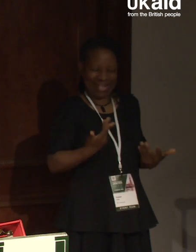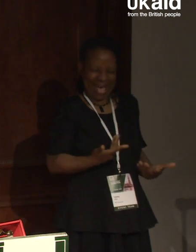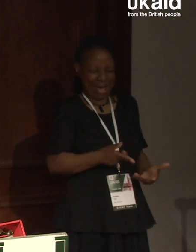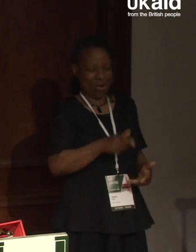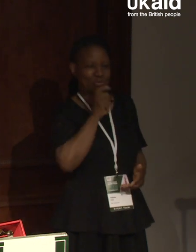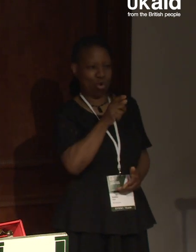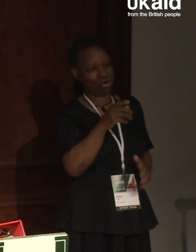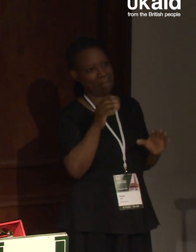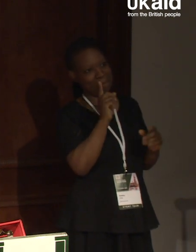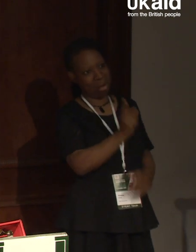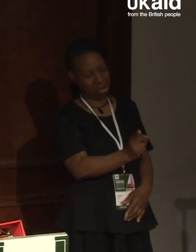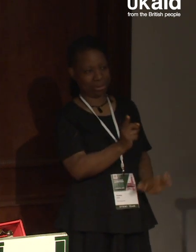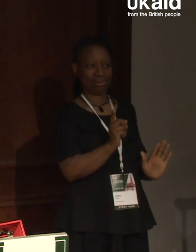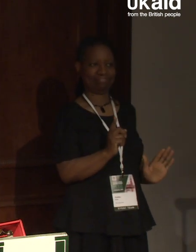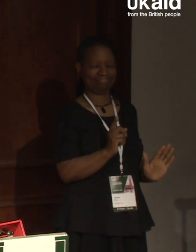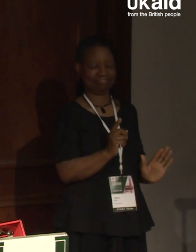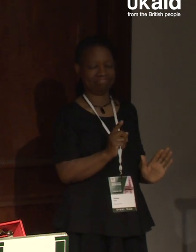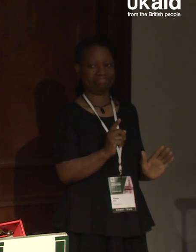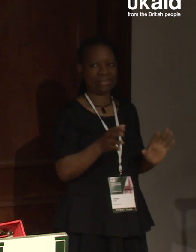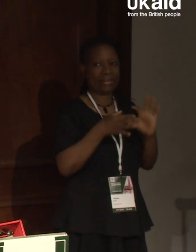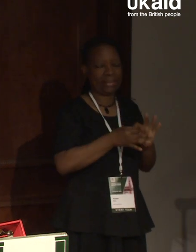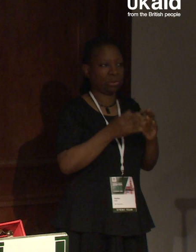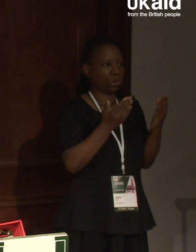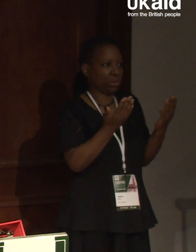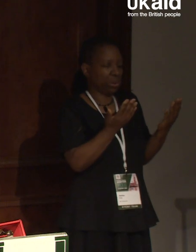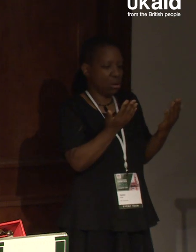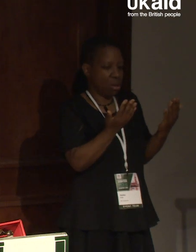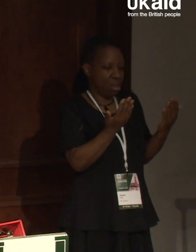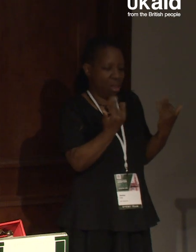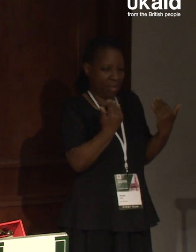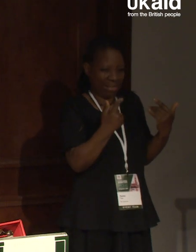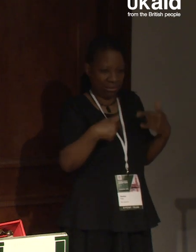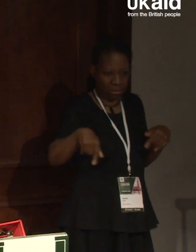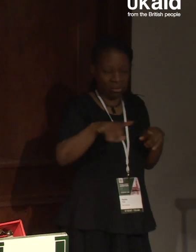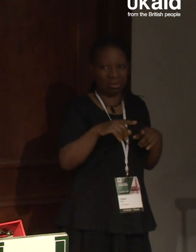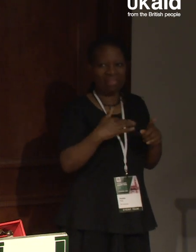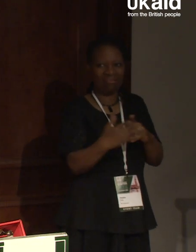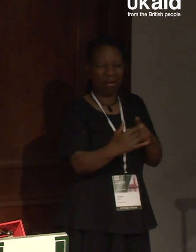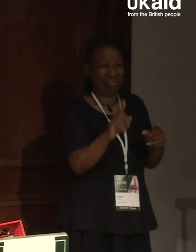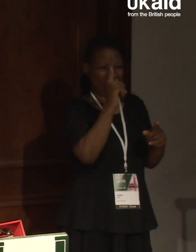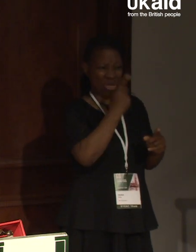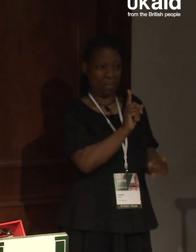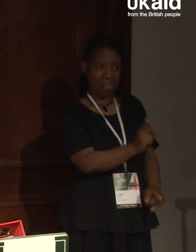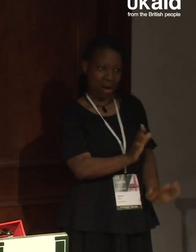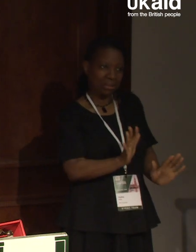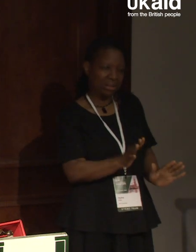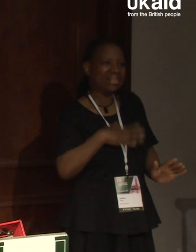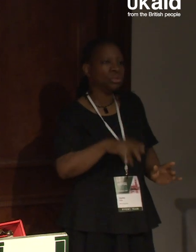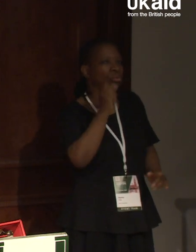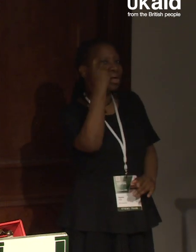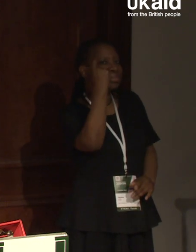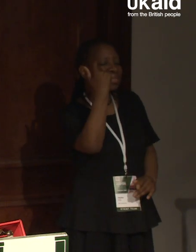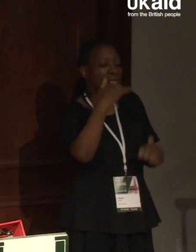development, climate, and the environment. So the first big but is understanding the gap between